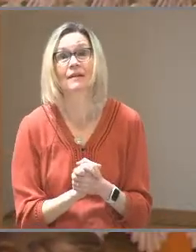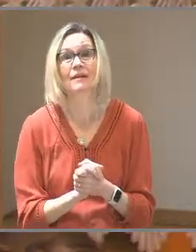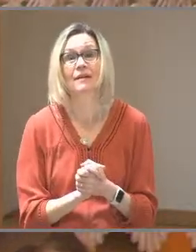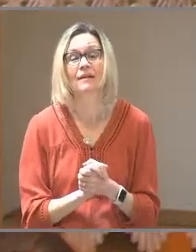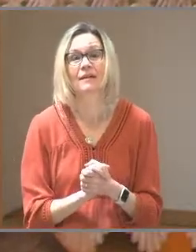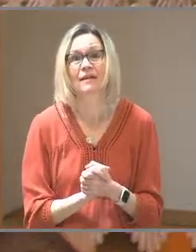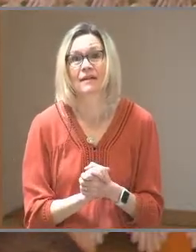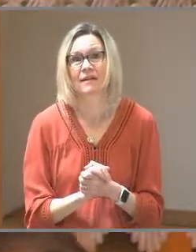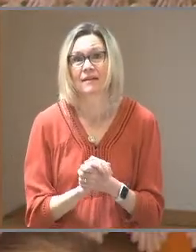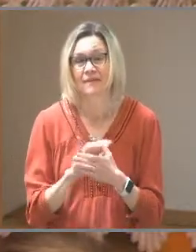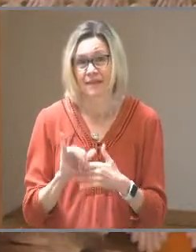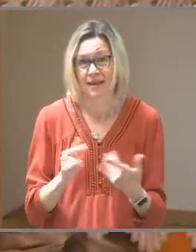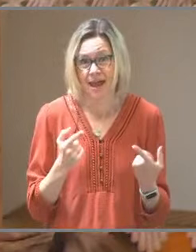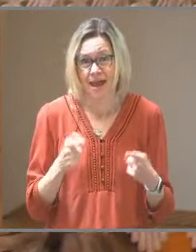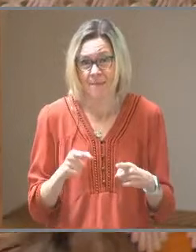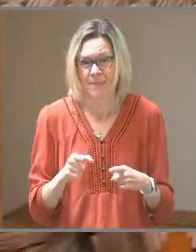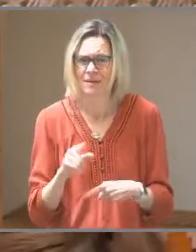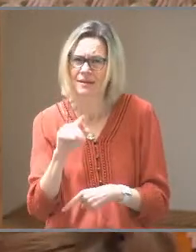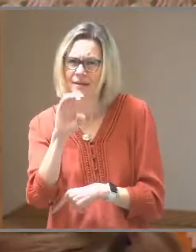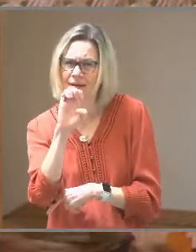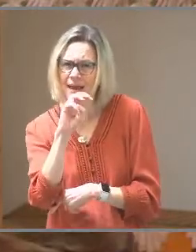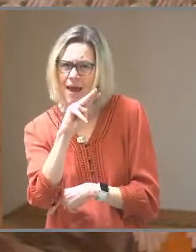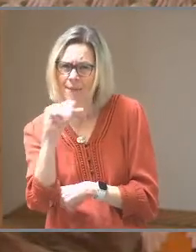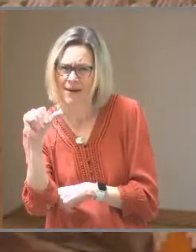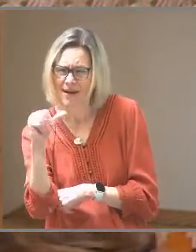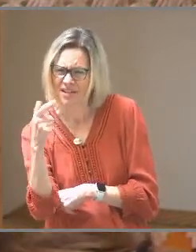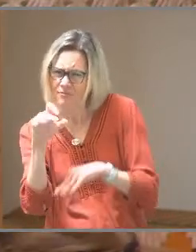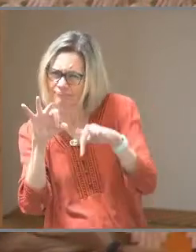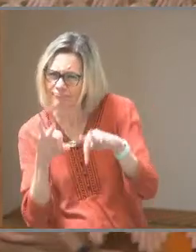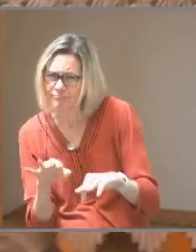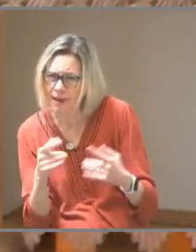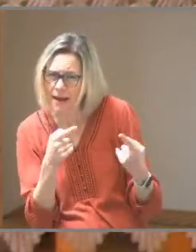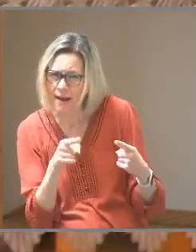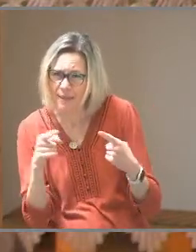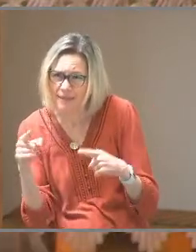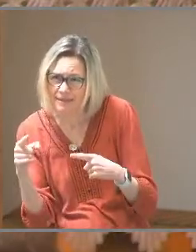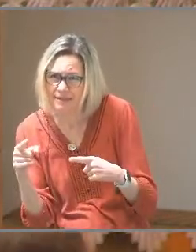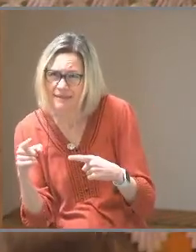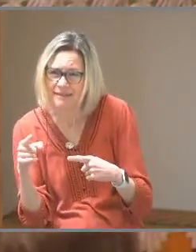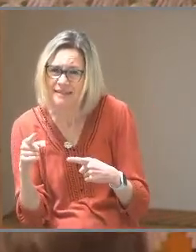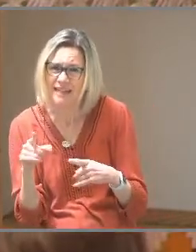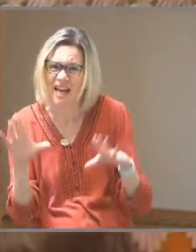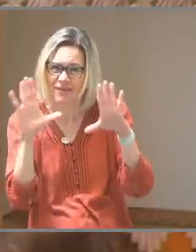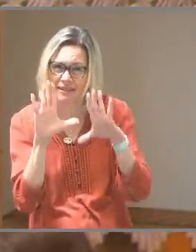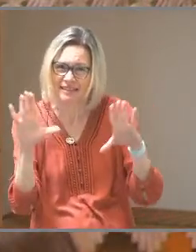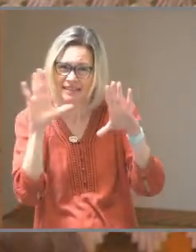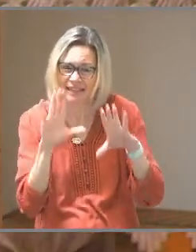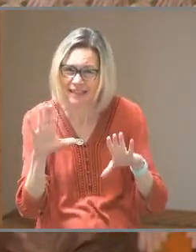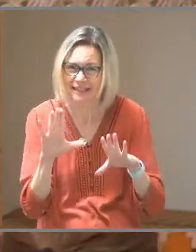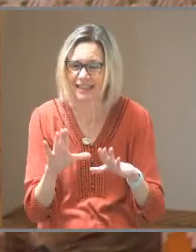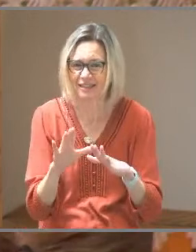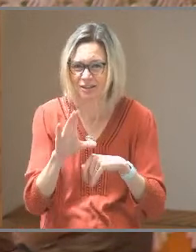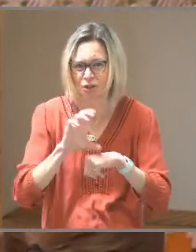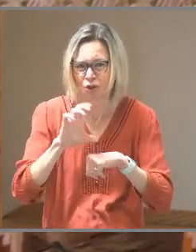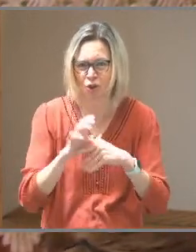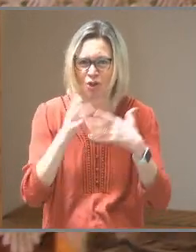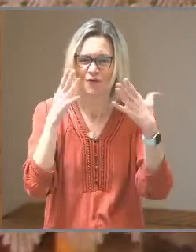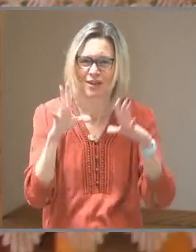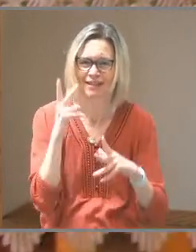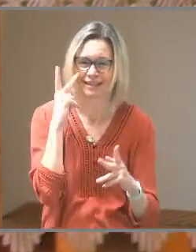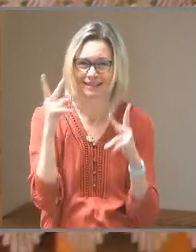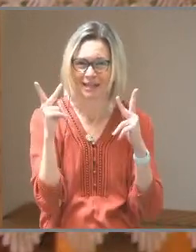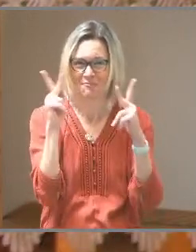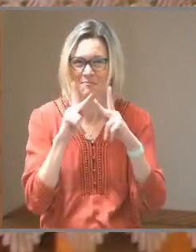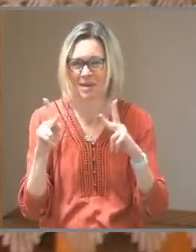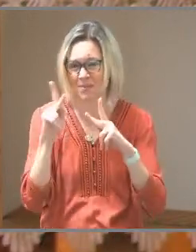happens. And at you, Emma, you just described what happens to me every Sunday after worship. When I see members of the